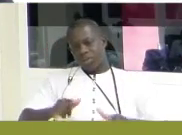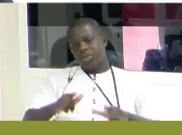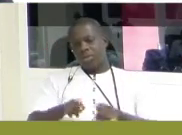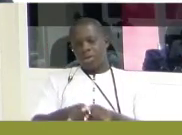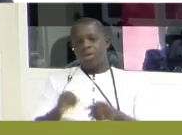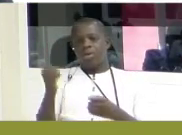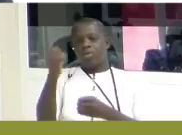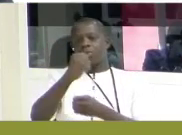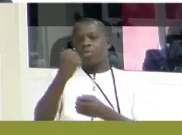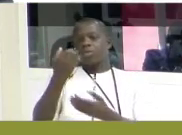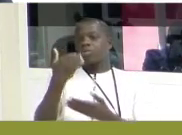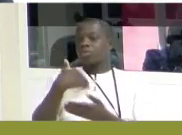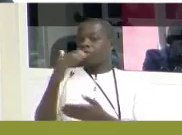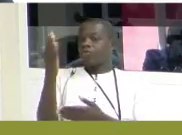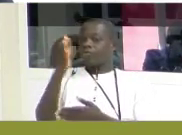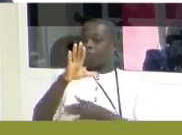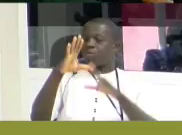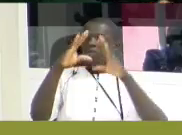journalist at the time.